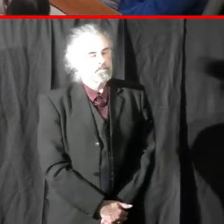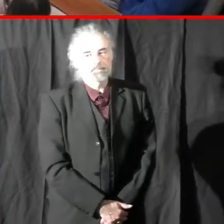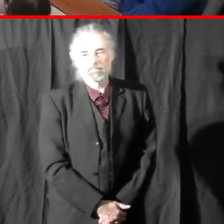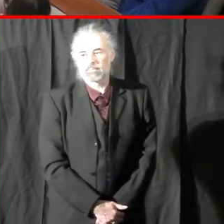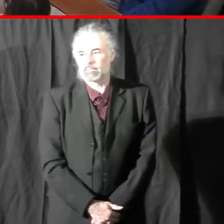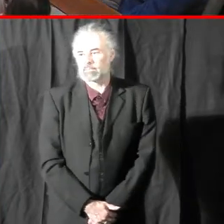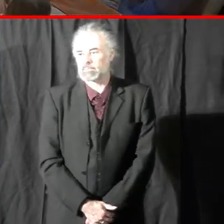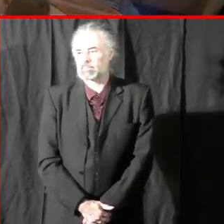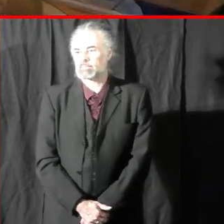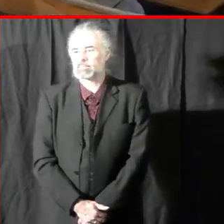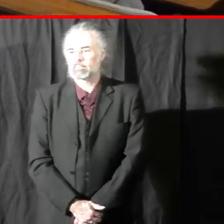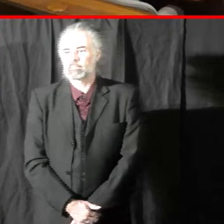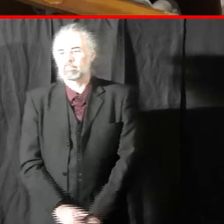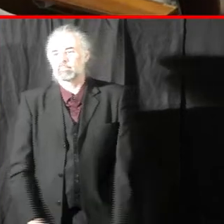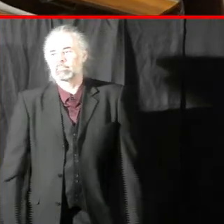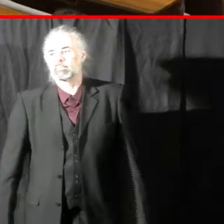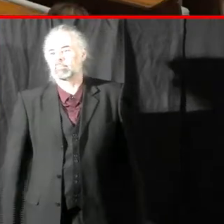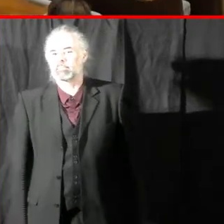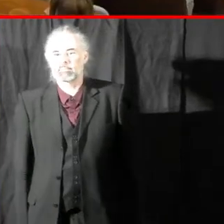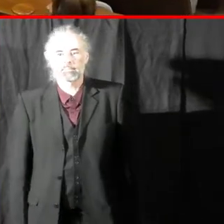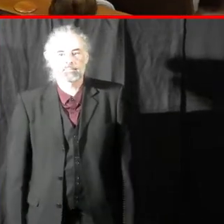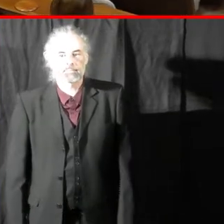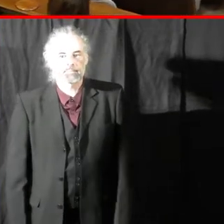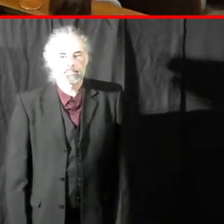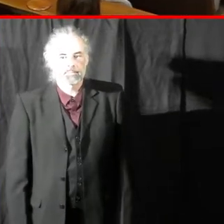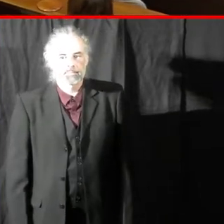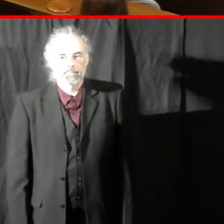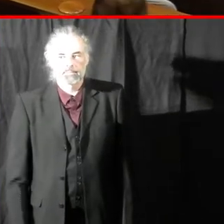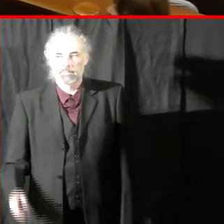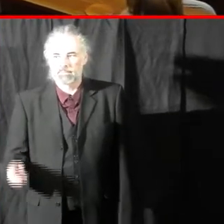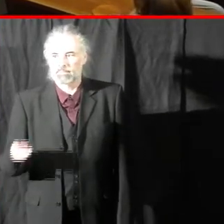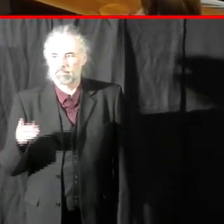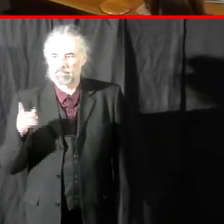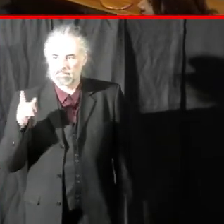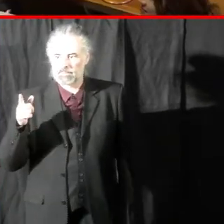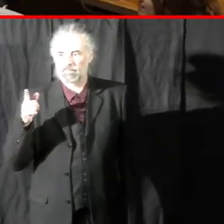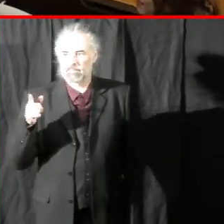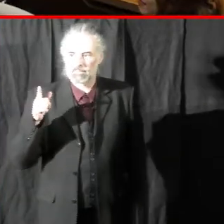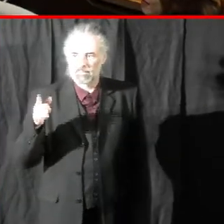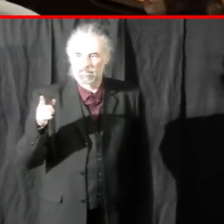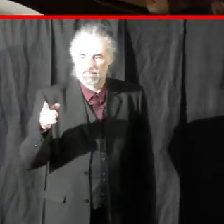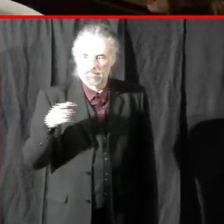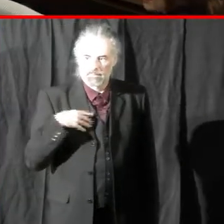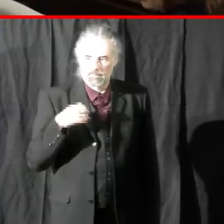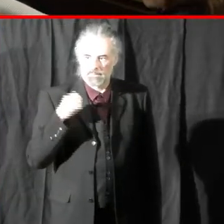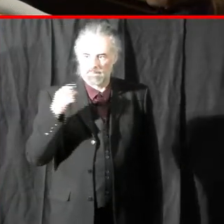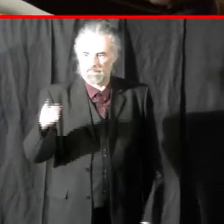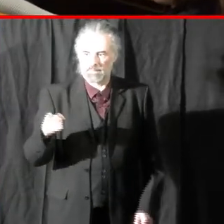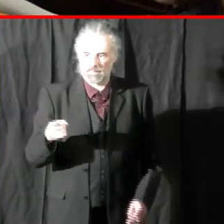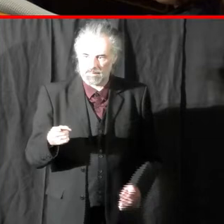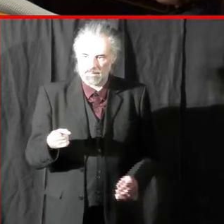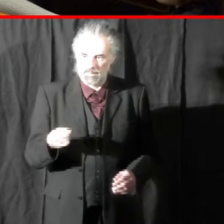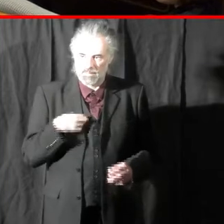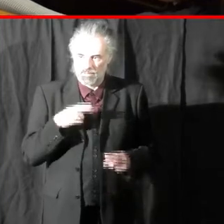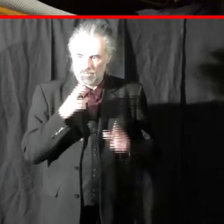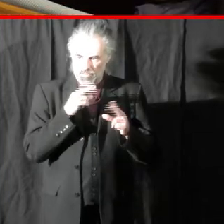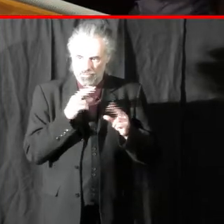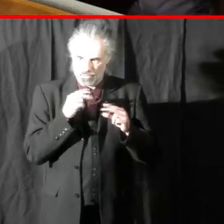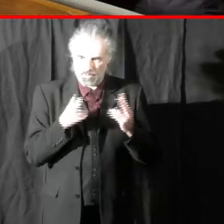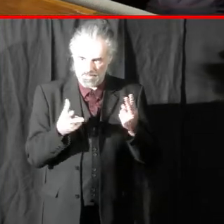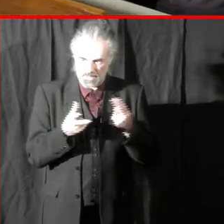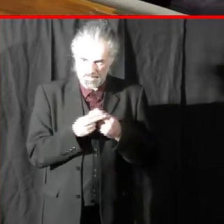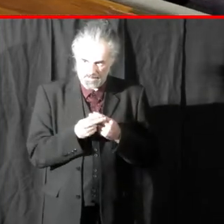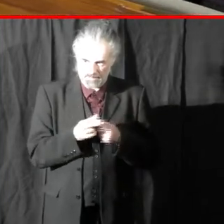Hello. I actually can't give you the microphone because of COVID, so I'm going to stand here and we'll talk together. Try not to